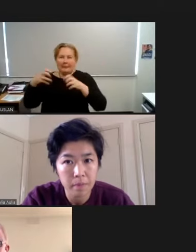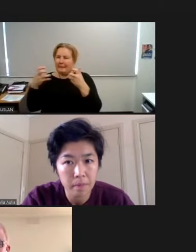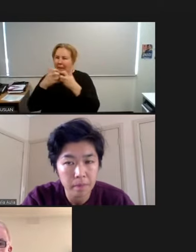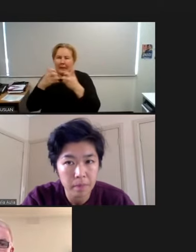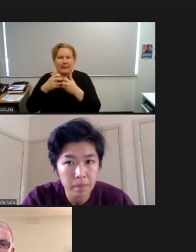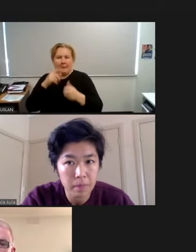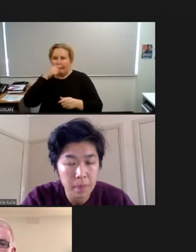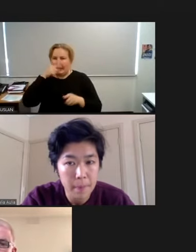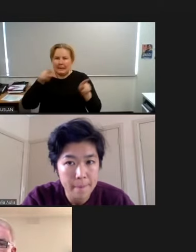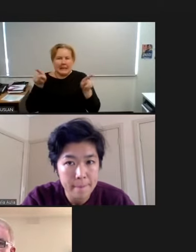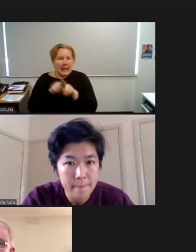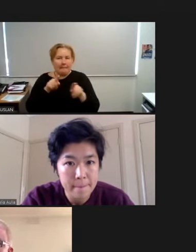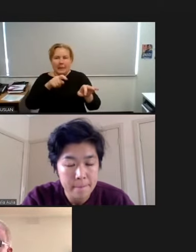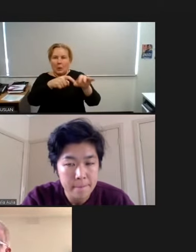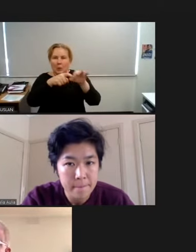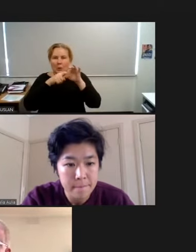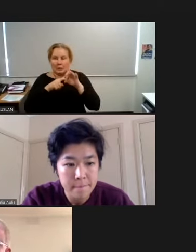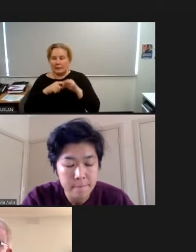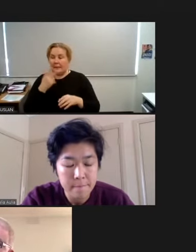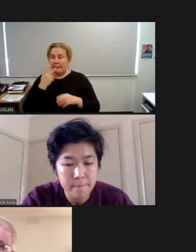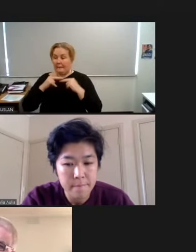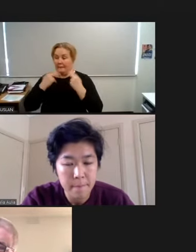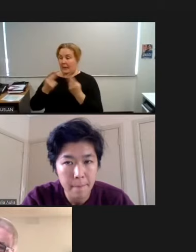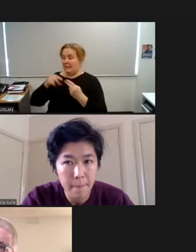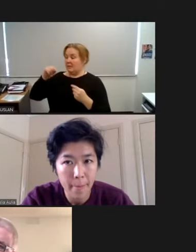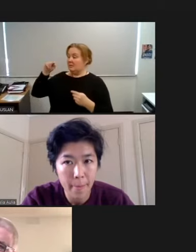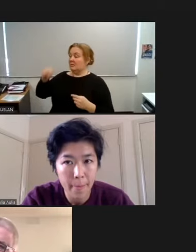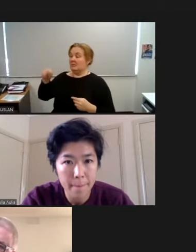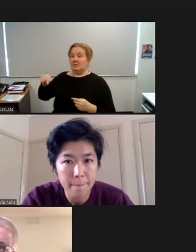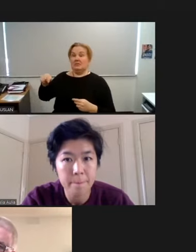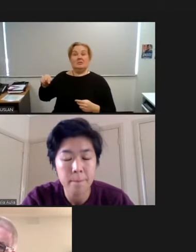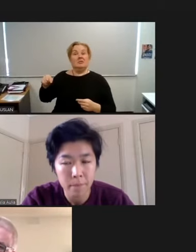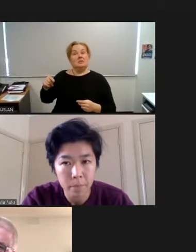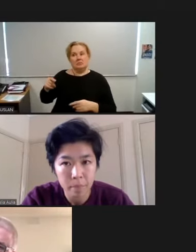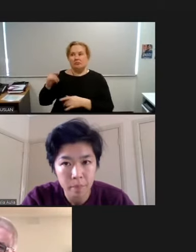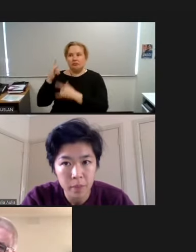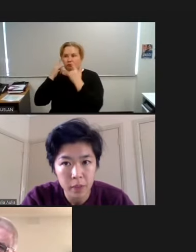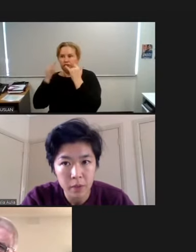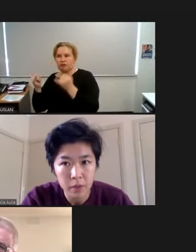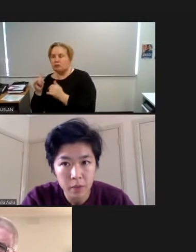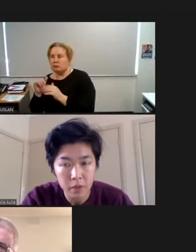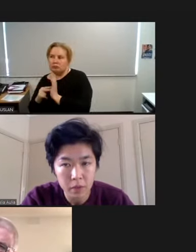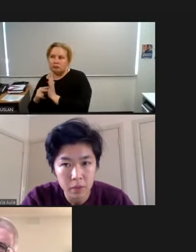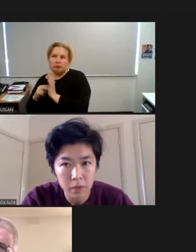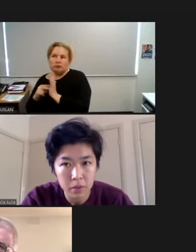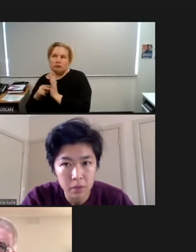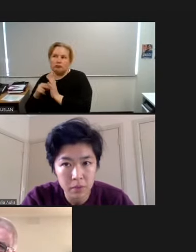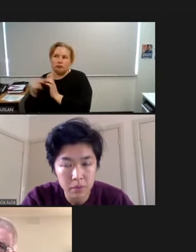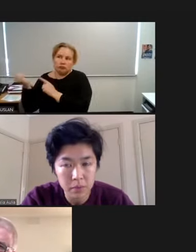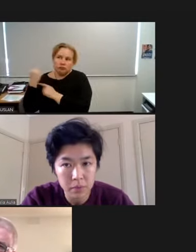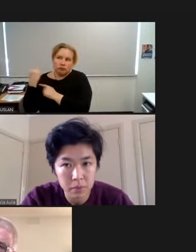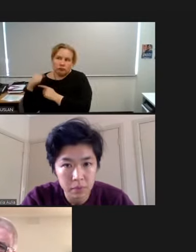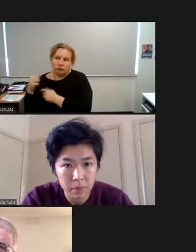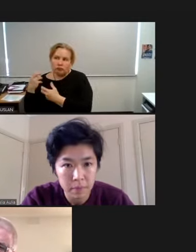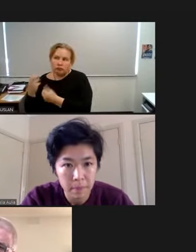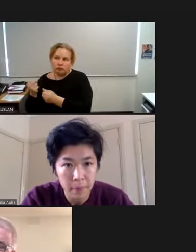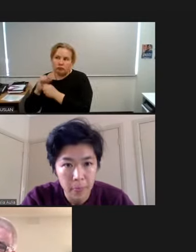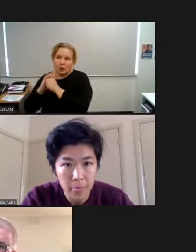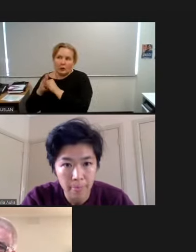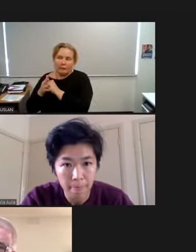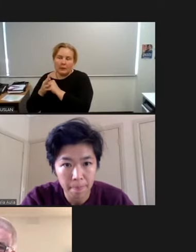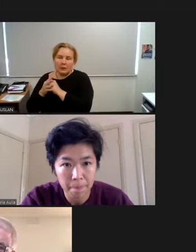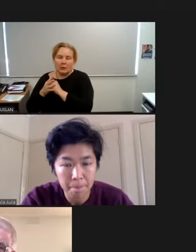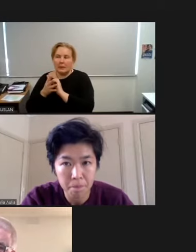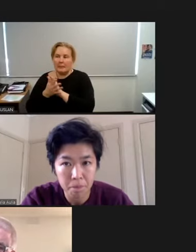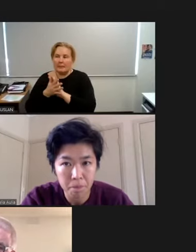tested, they're waiting for the results. As an immediate family member, you're not required to stay at home. You can go to work, etc. But of